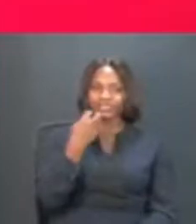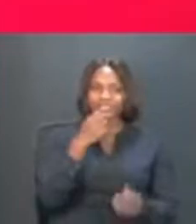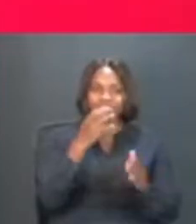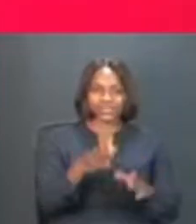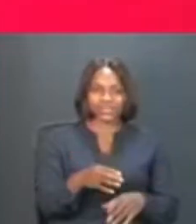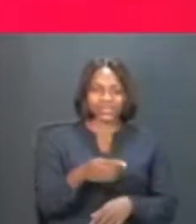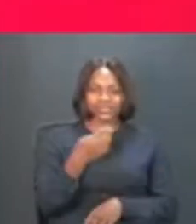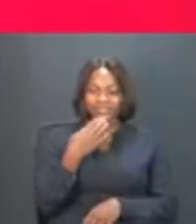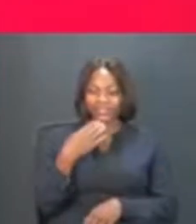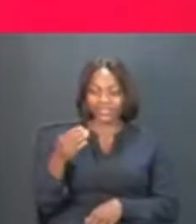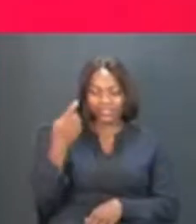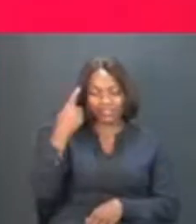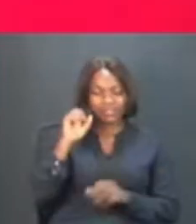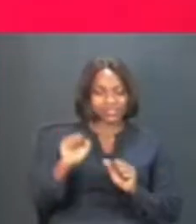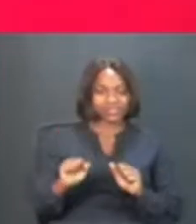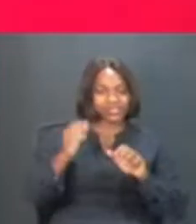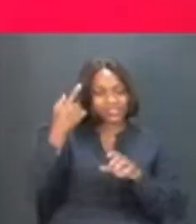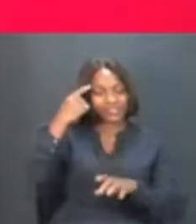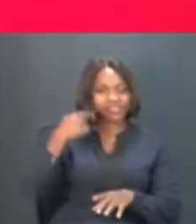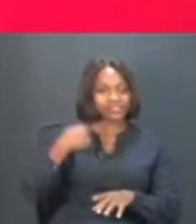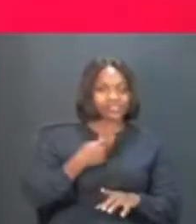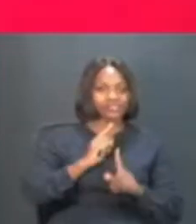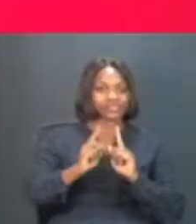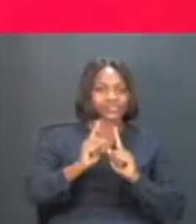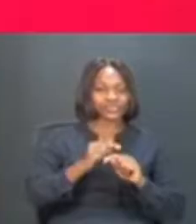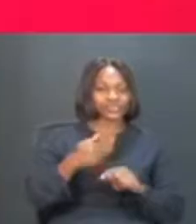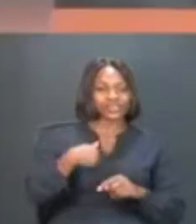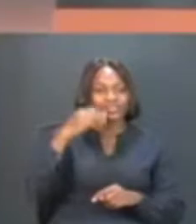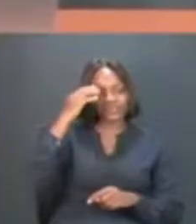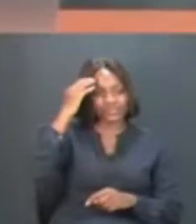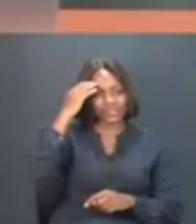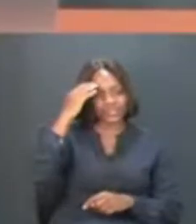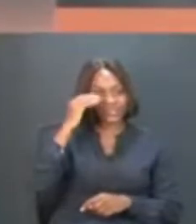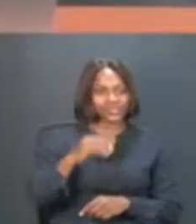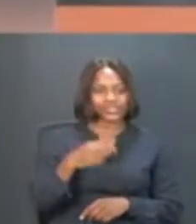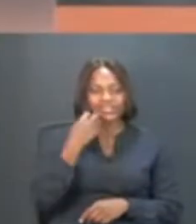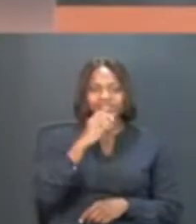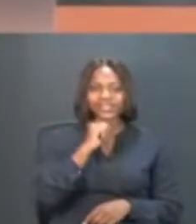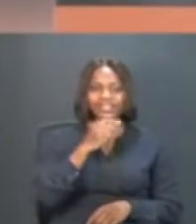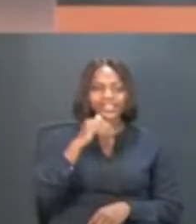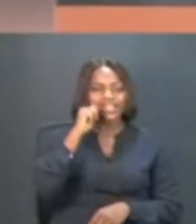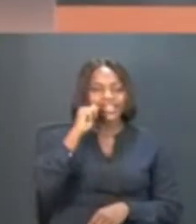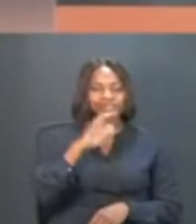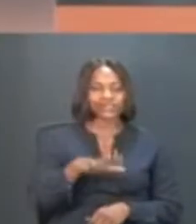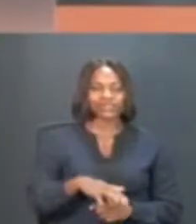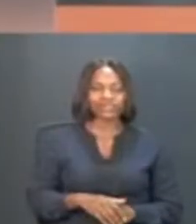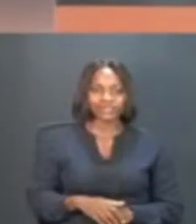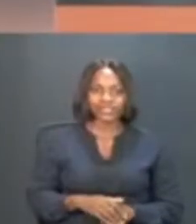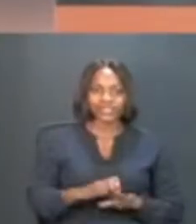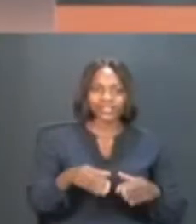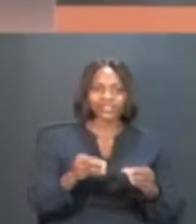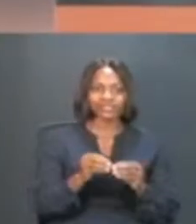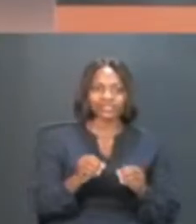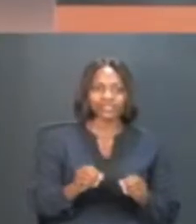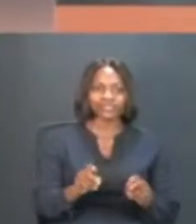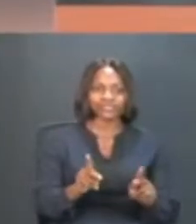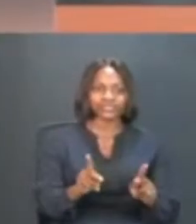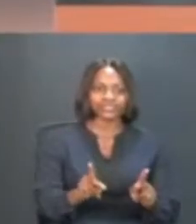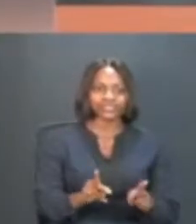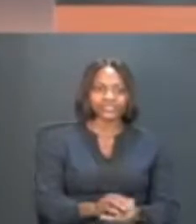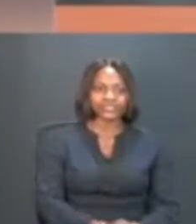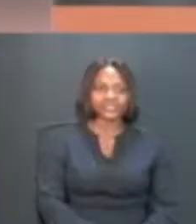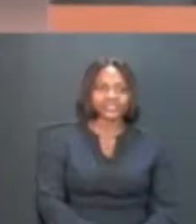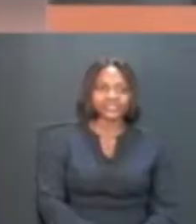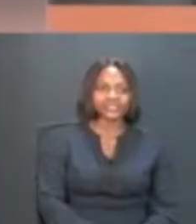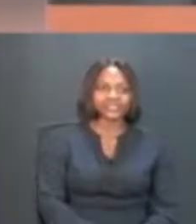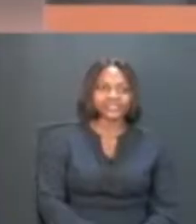the opportunity for me. I know the Speaker likes women to be given more privileges. Please, what word did you